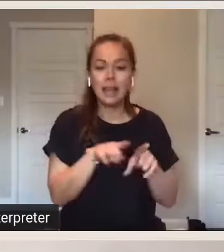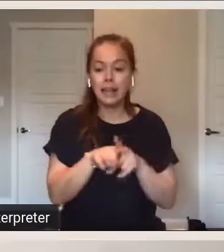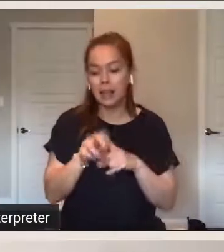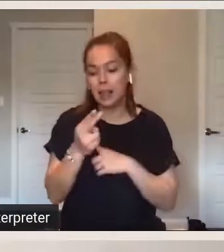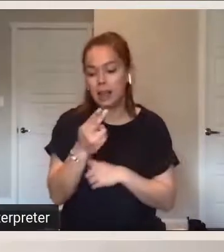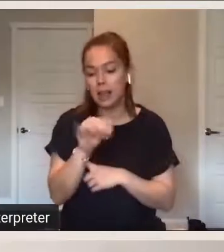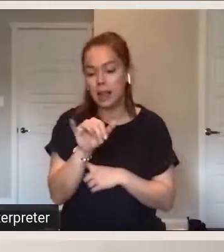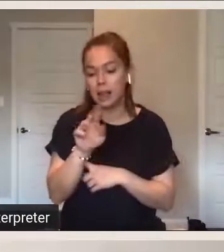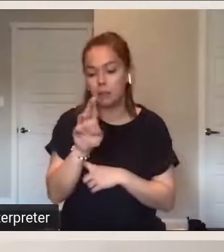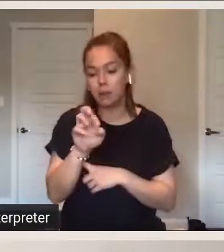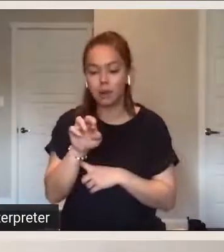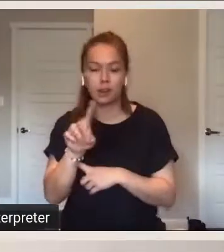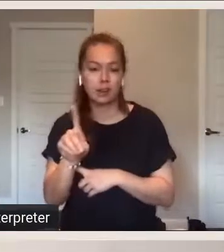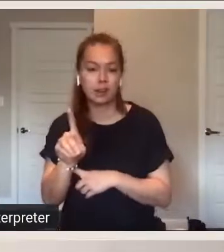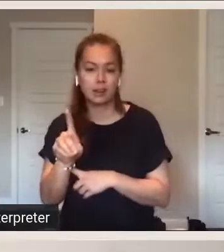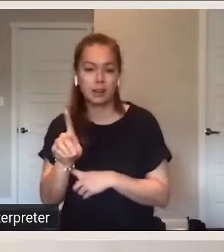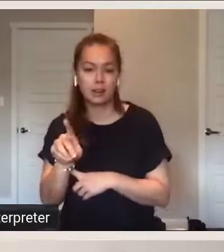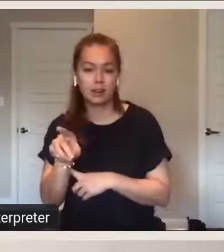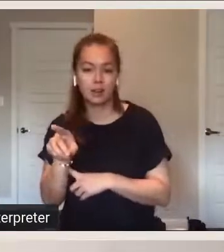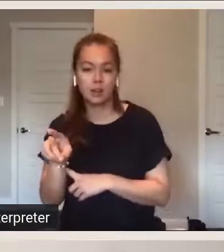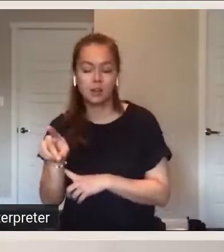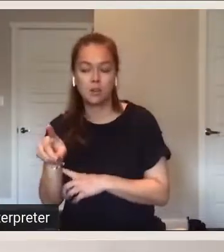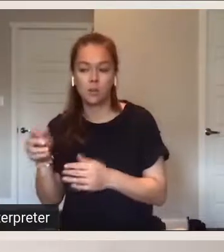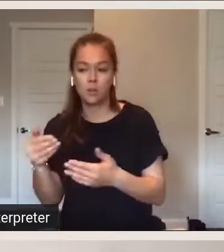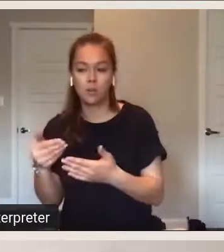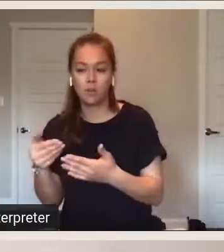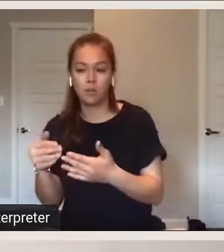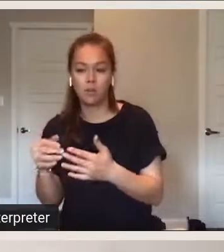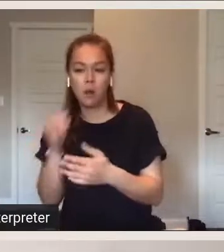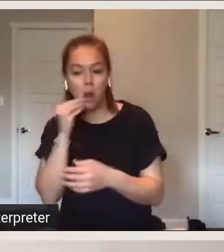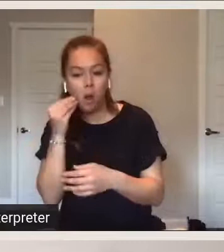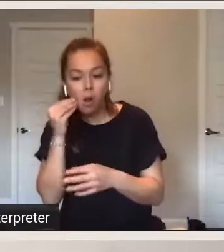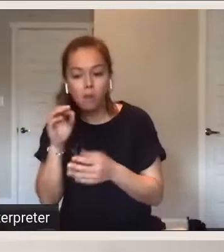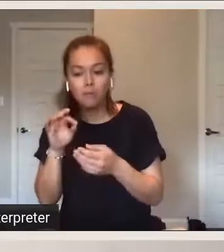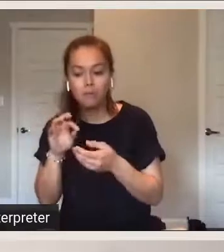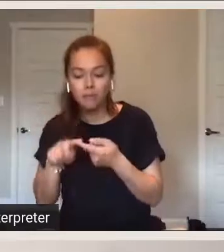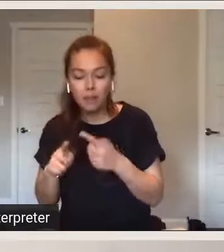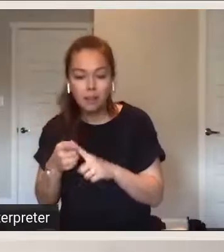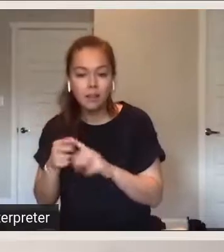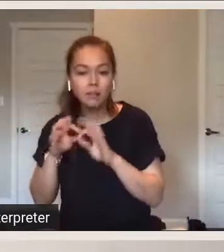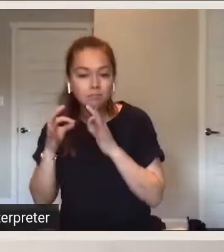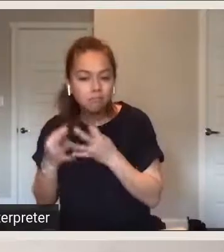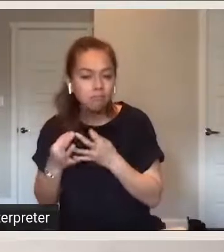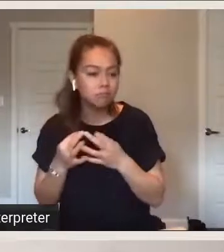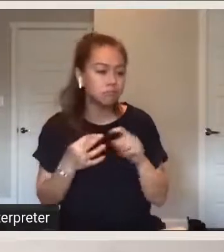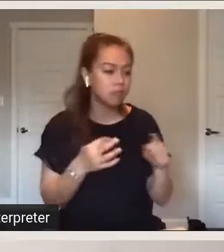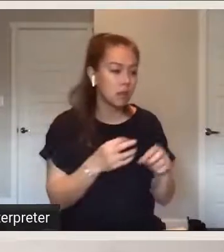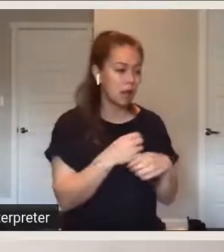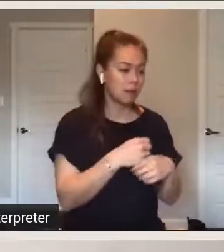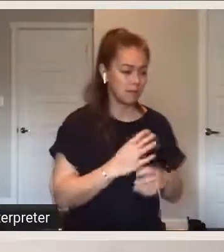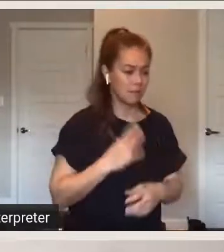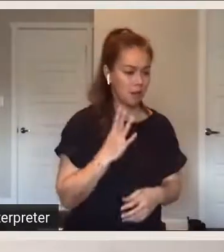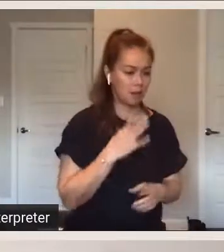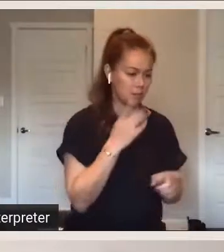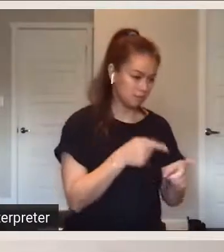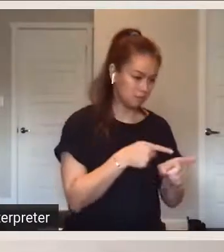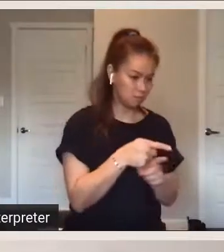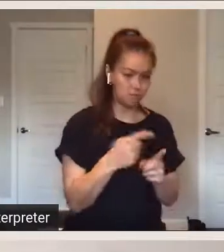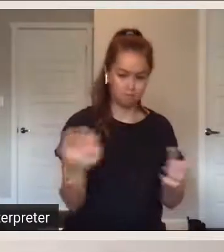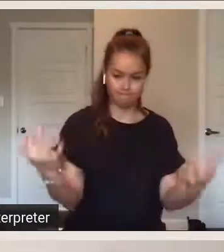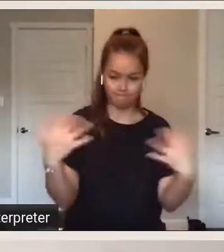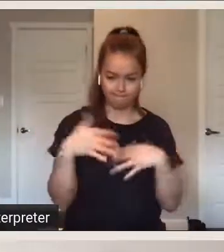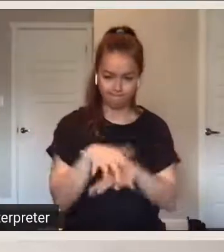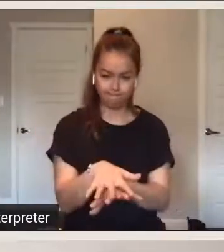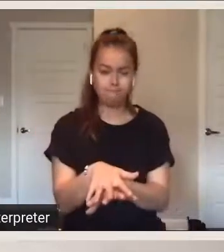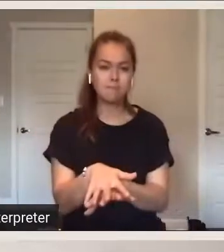feel to the film. So did this story in any way shift once you brought in family and friends